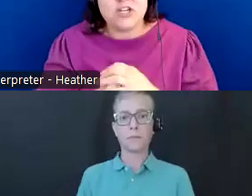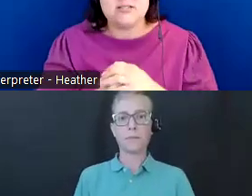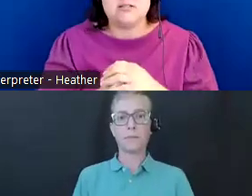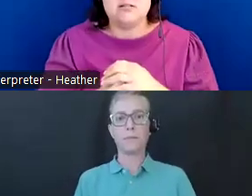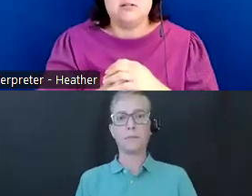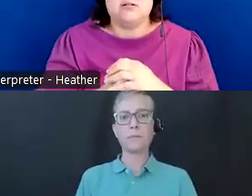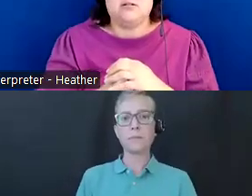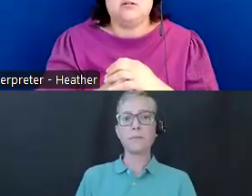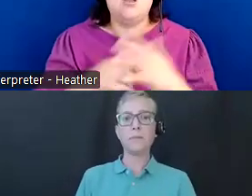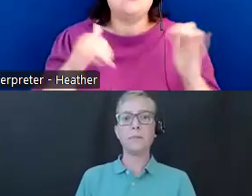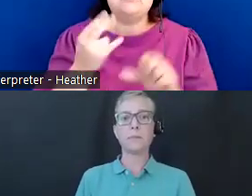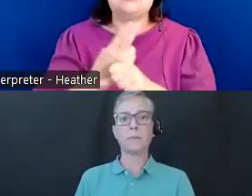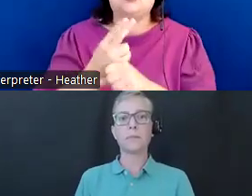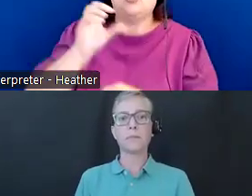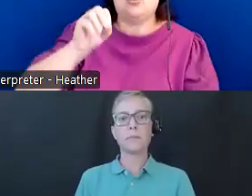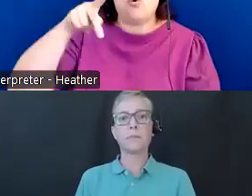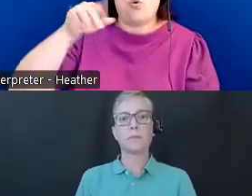we still use opioids.